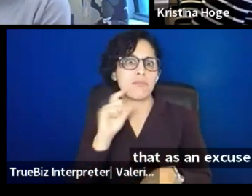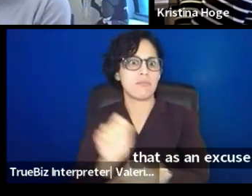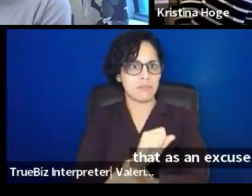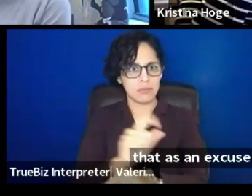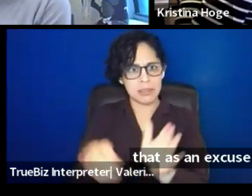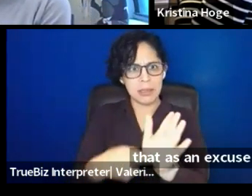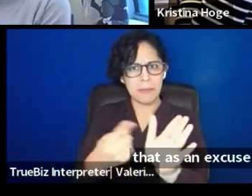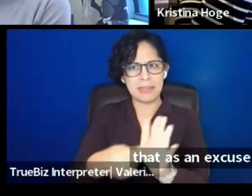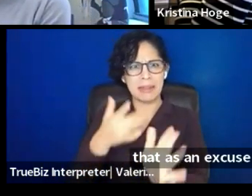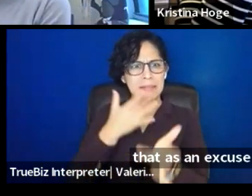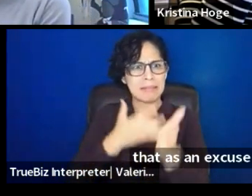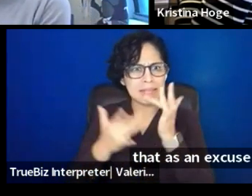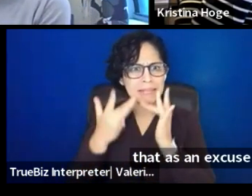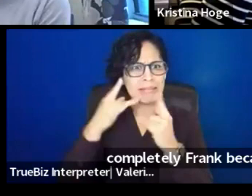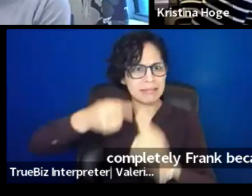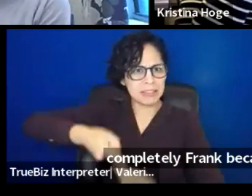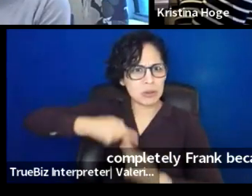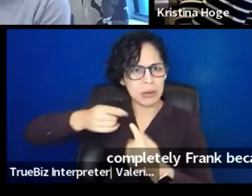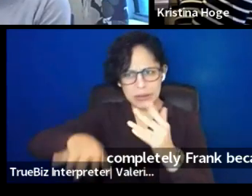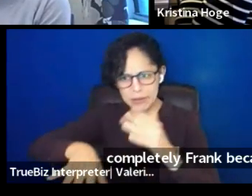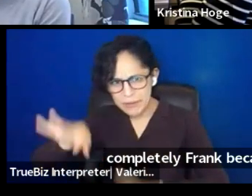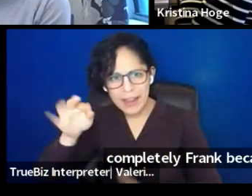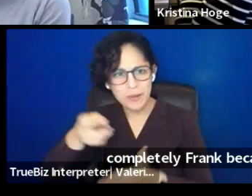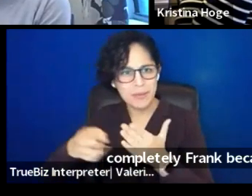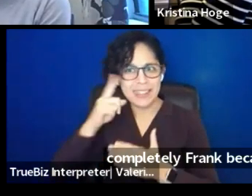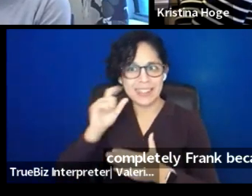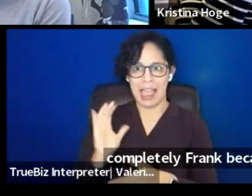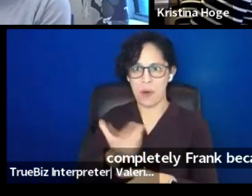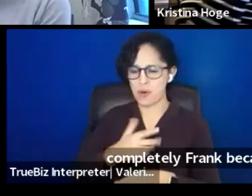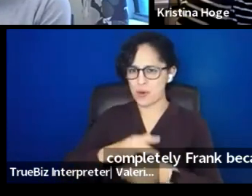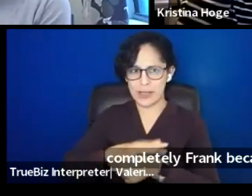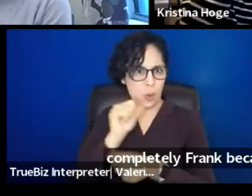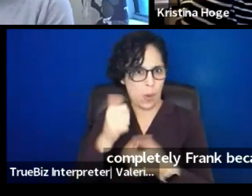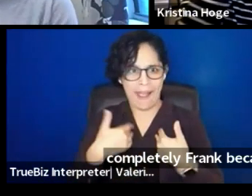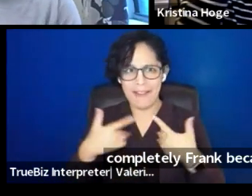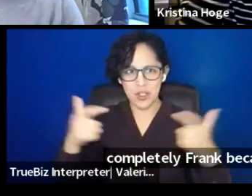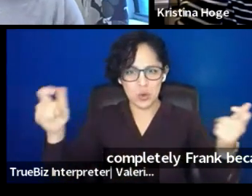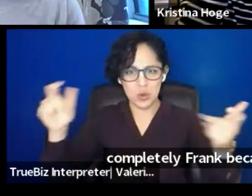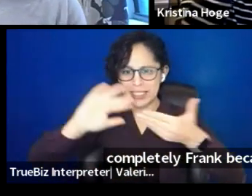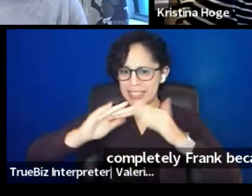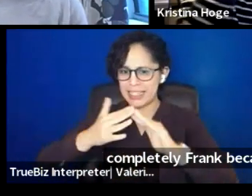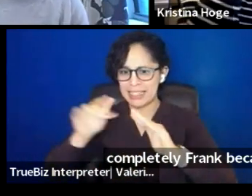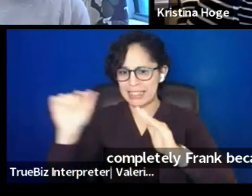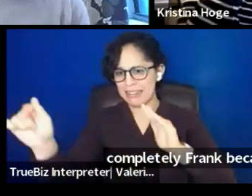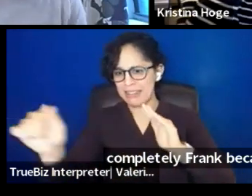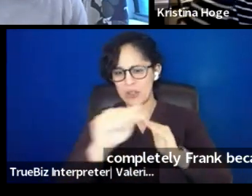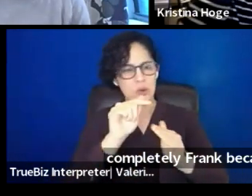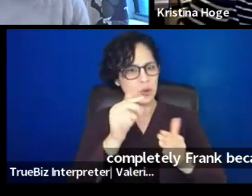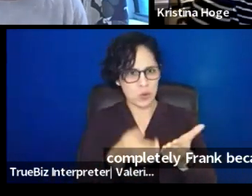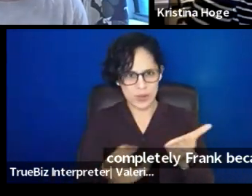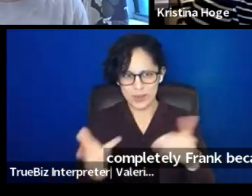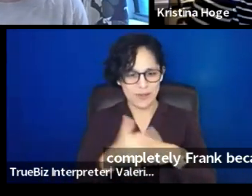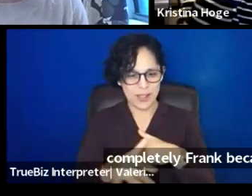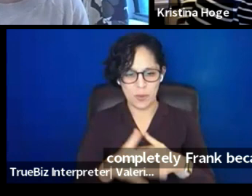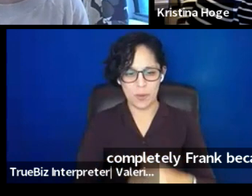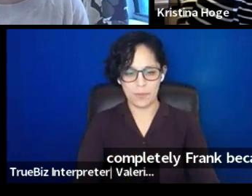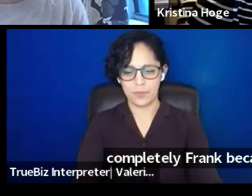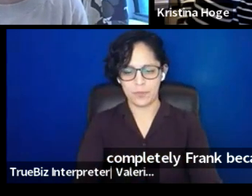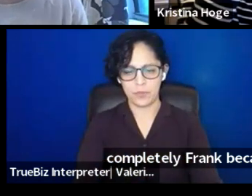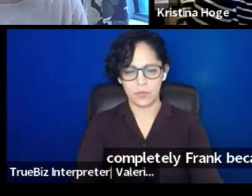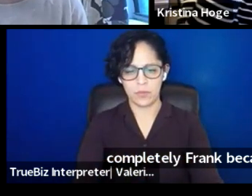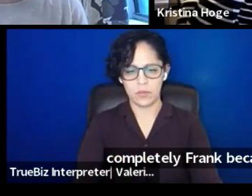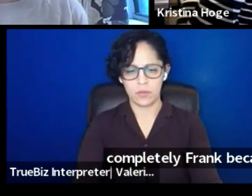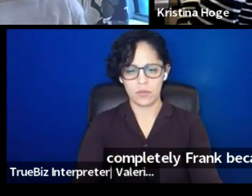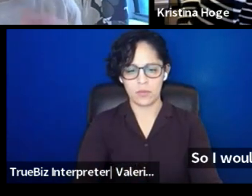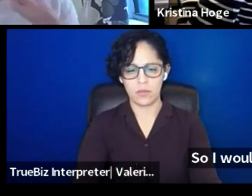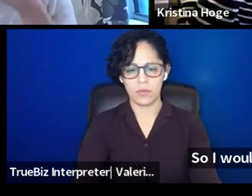hard to find because of where we are. We don't have those big city resources. So I would just love to